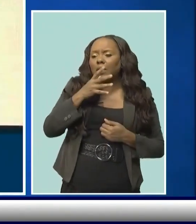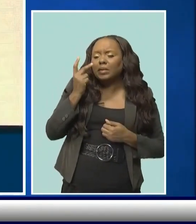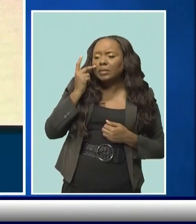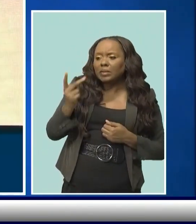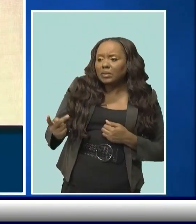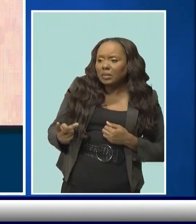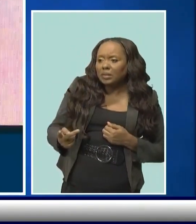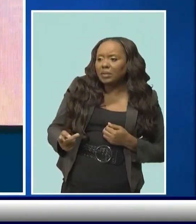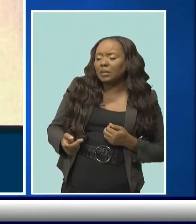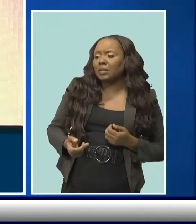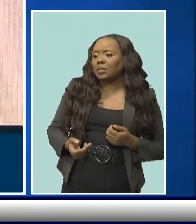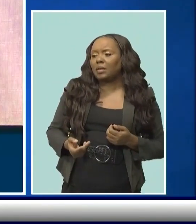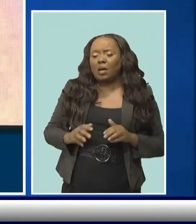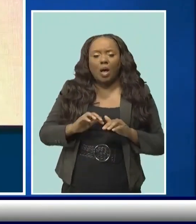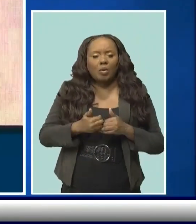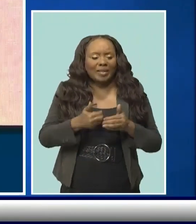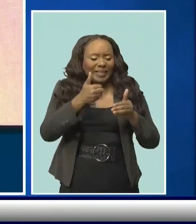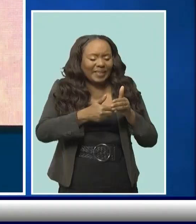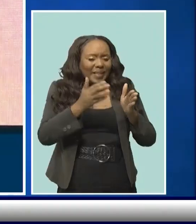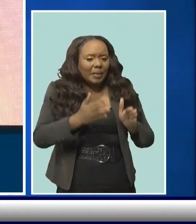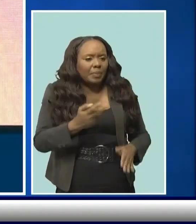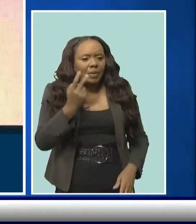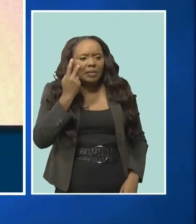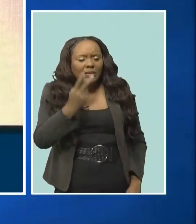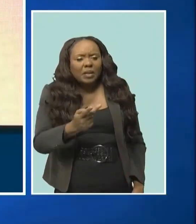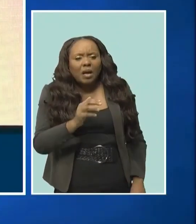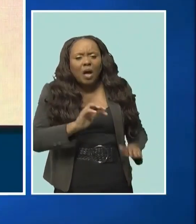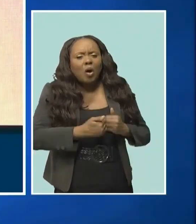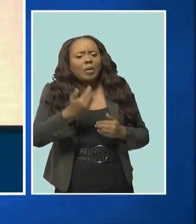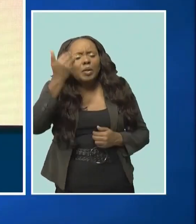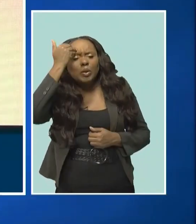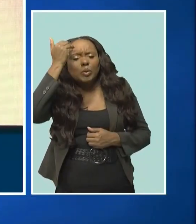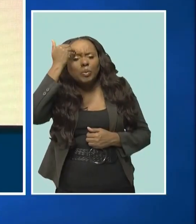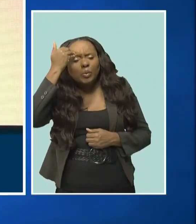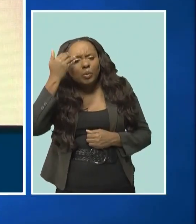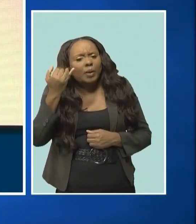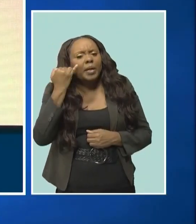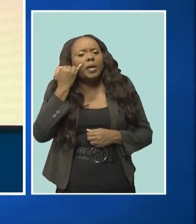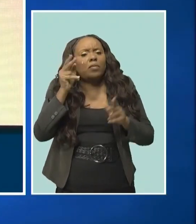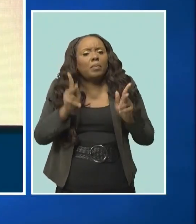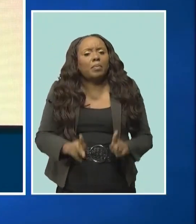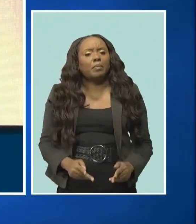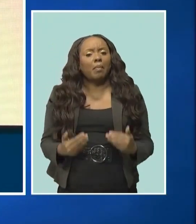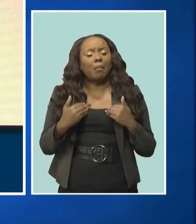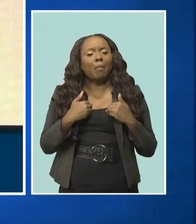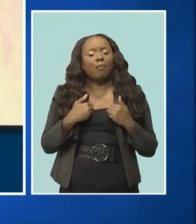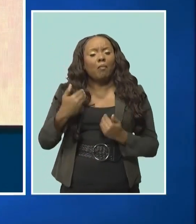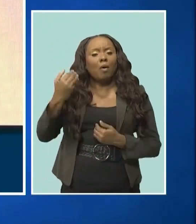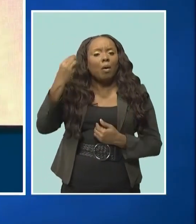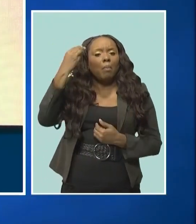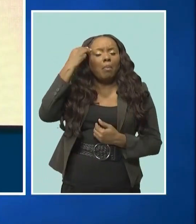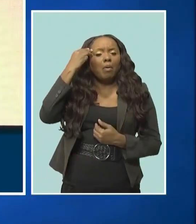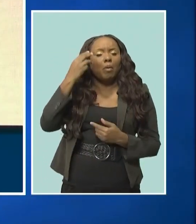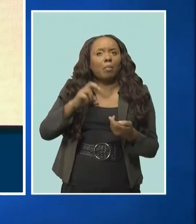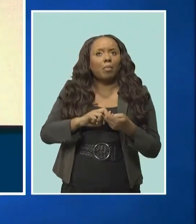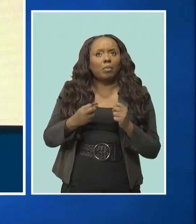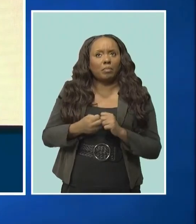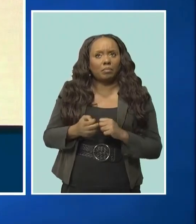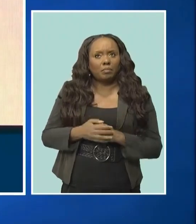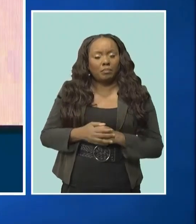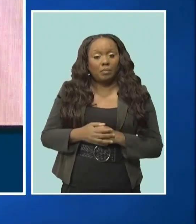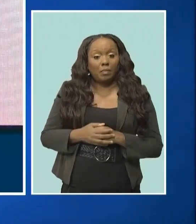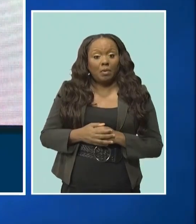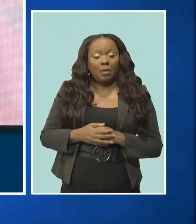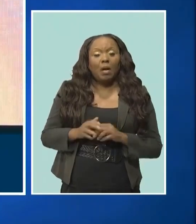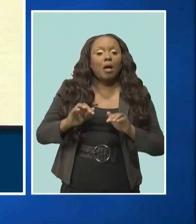something untoward is happening? What are the appropriate interventions? And how do we use this technology for good